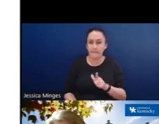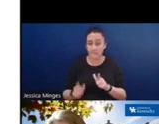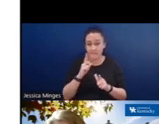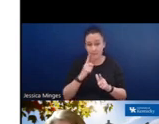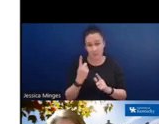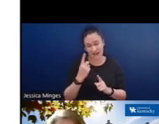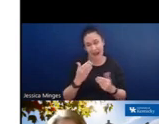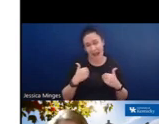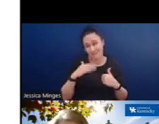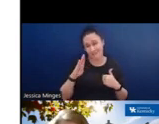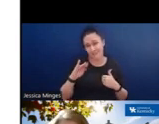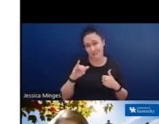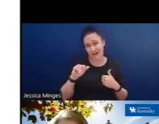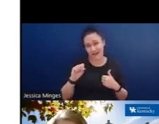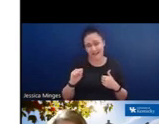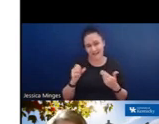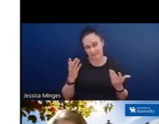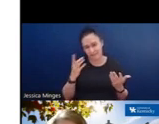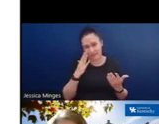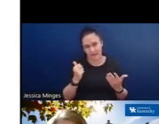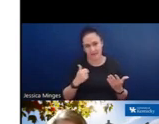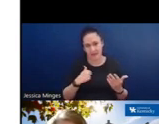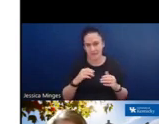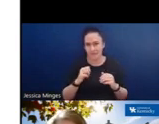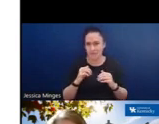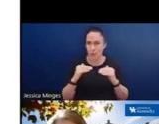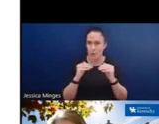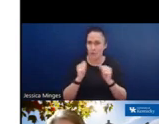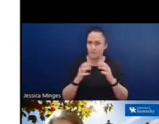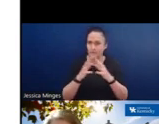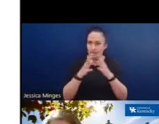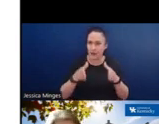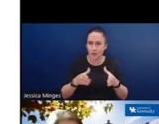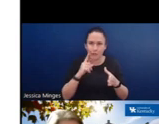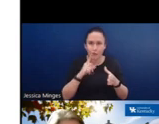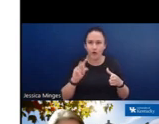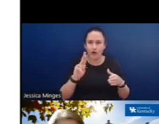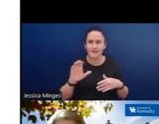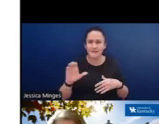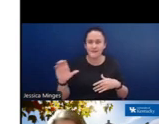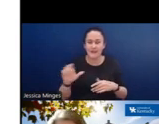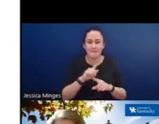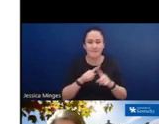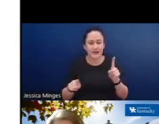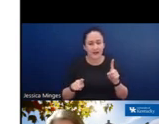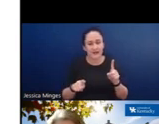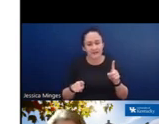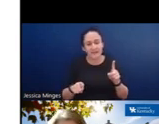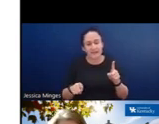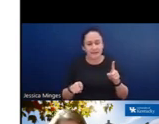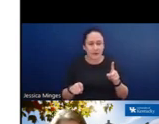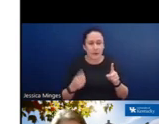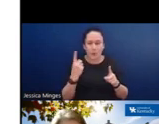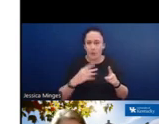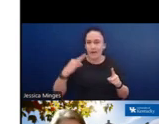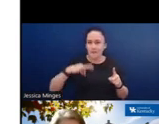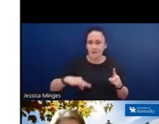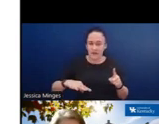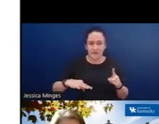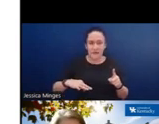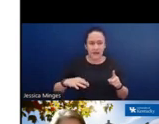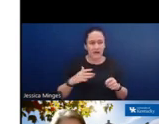bias, as we've disclosed, because I am a co-founder of an RCC. But one benefit that I would say is